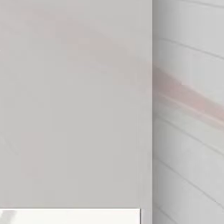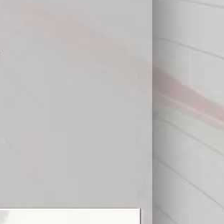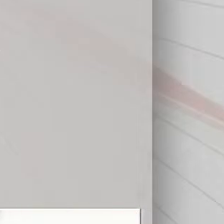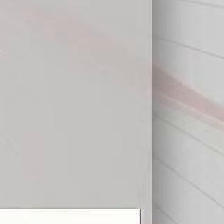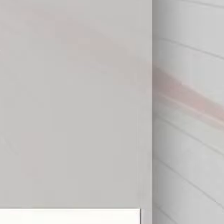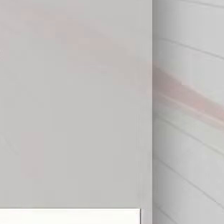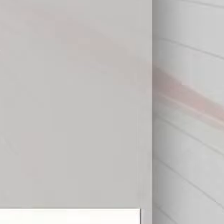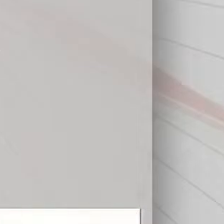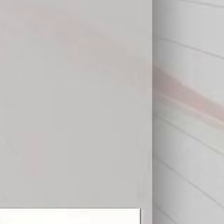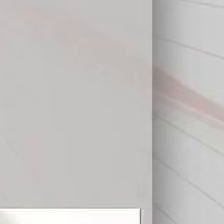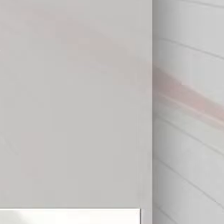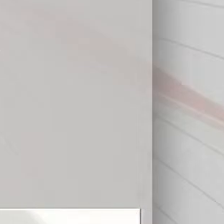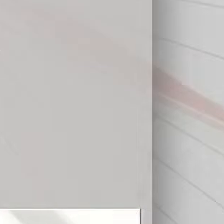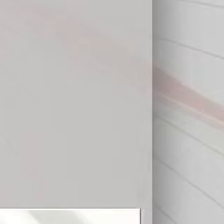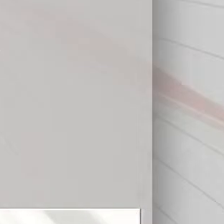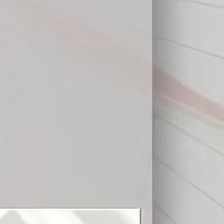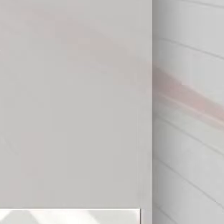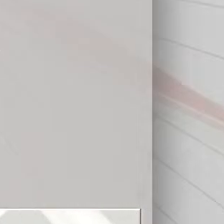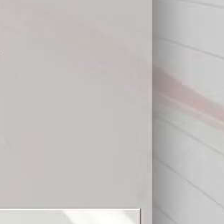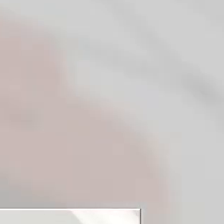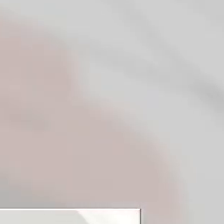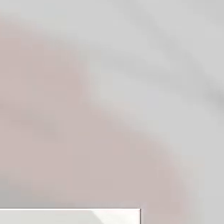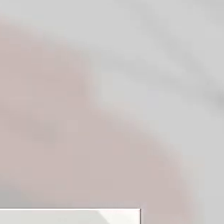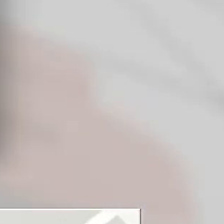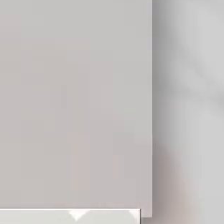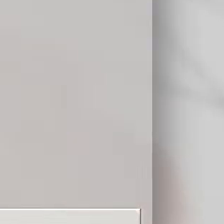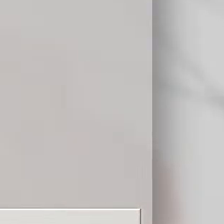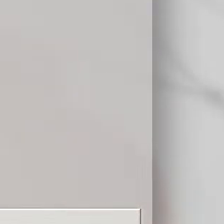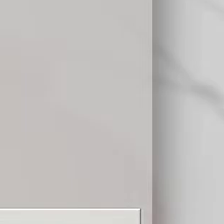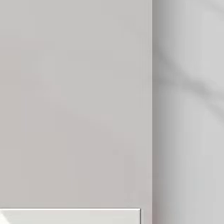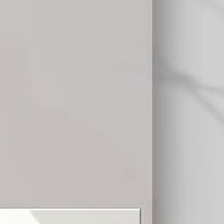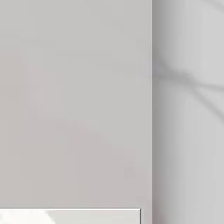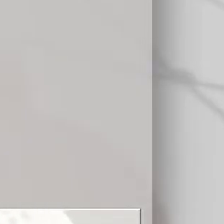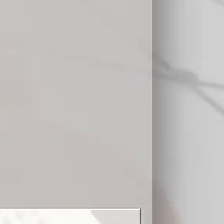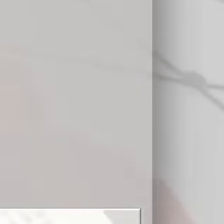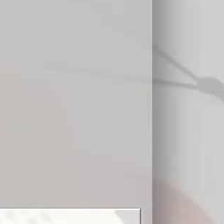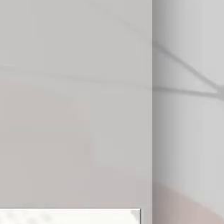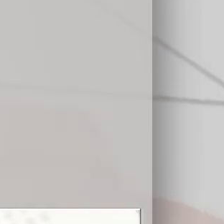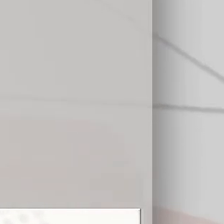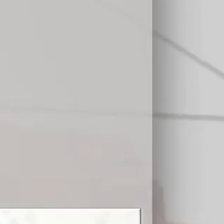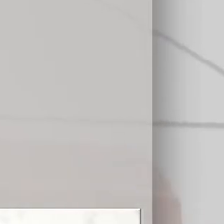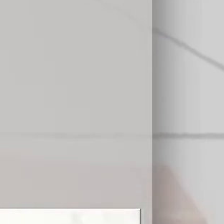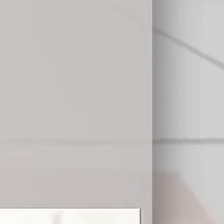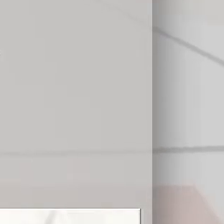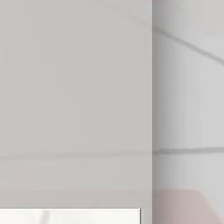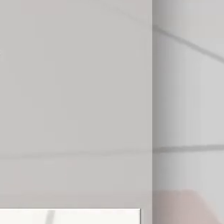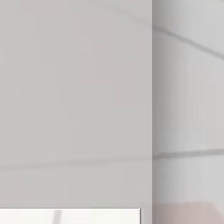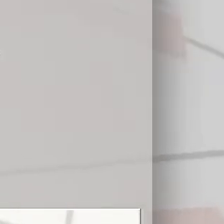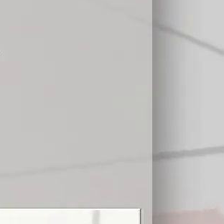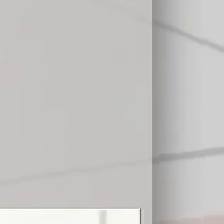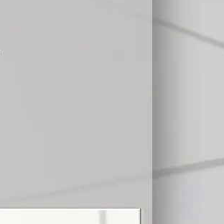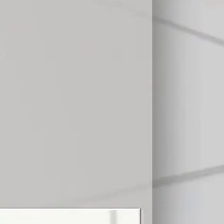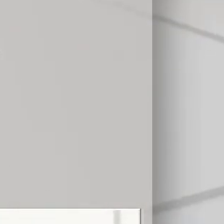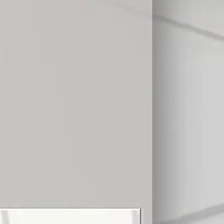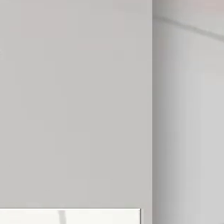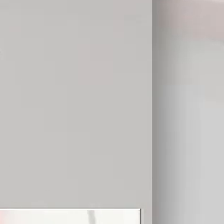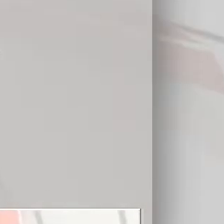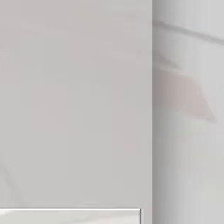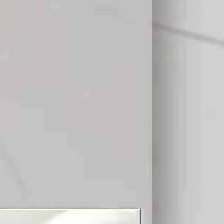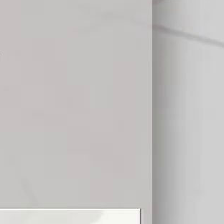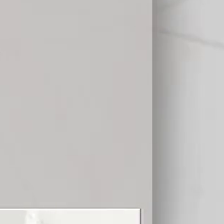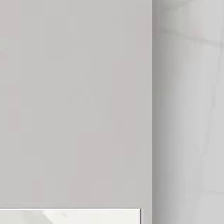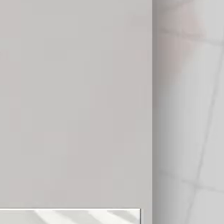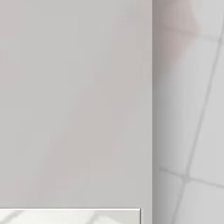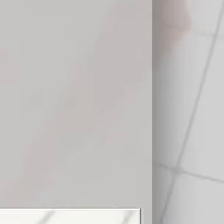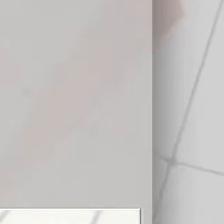as criminals, as often seek public identity or even approval for that matter.